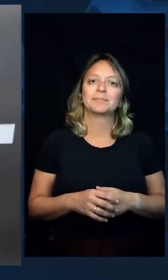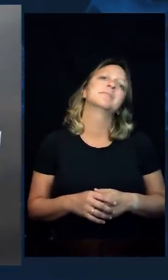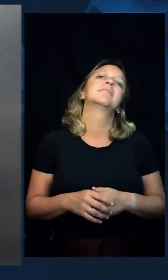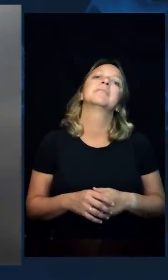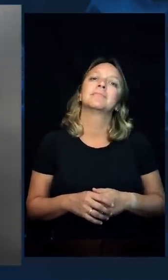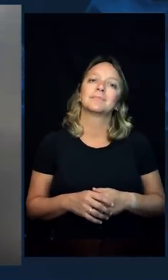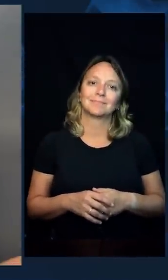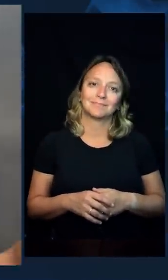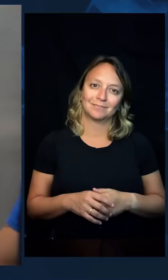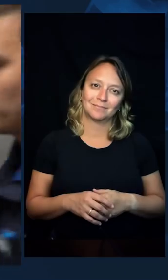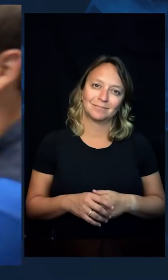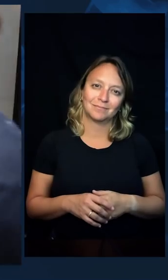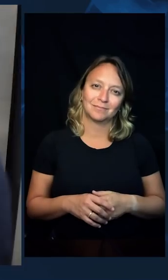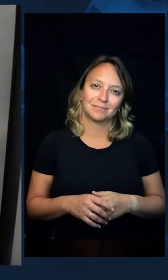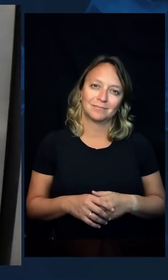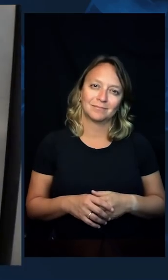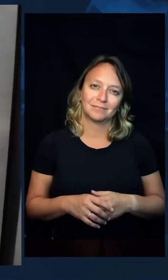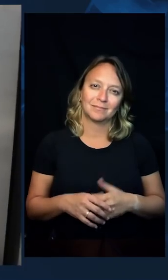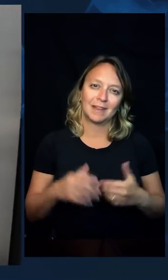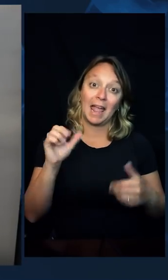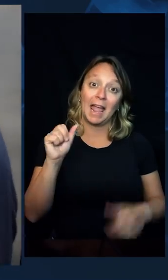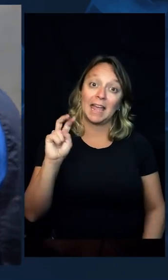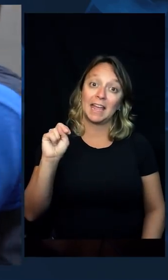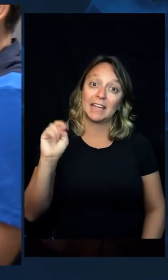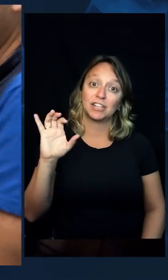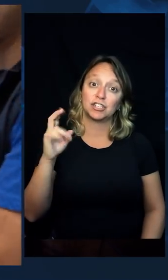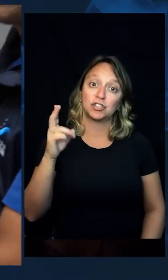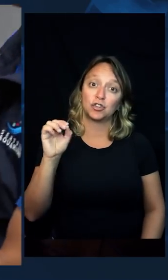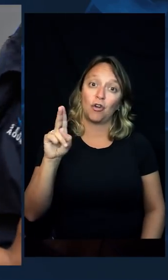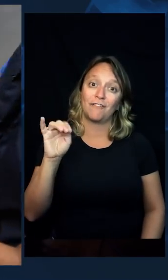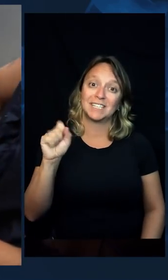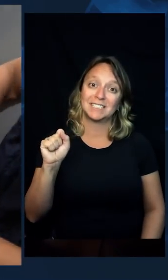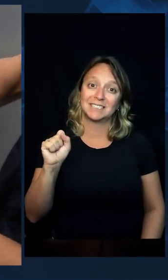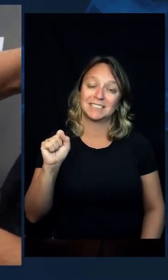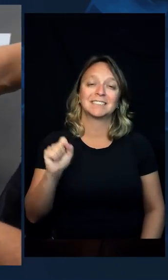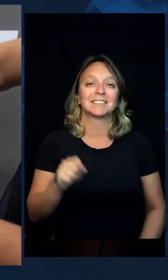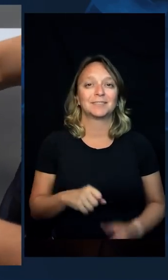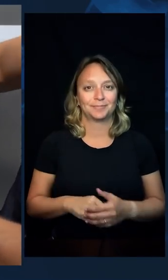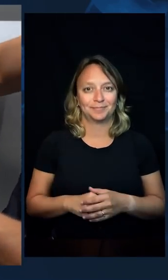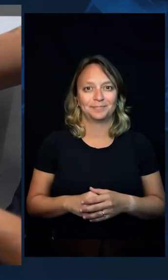There we go. Down here, we have some anchovies.